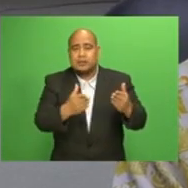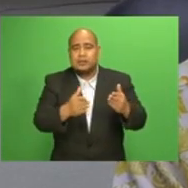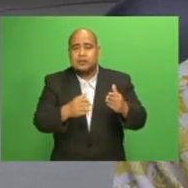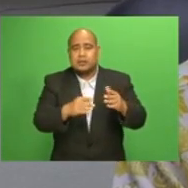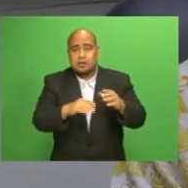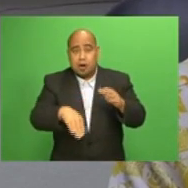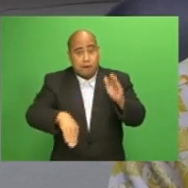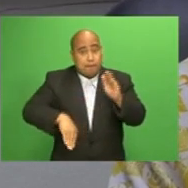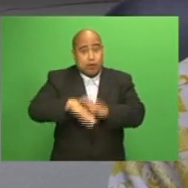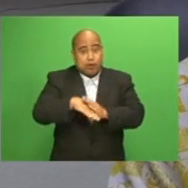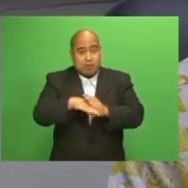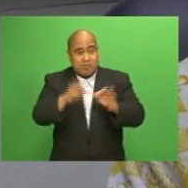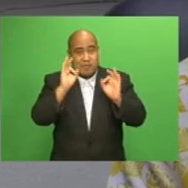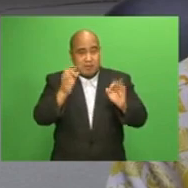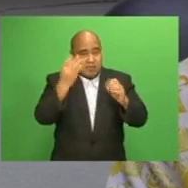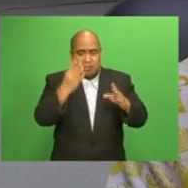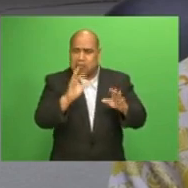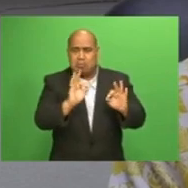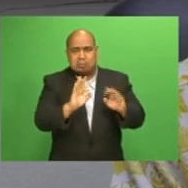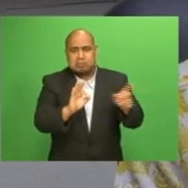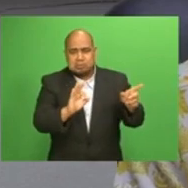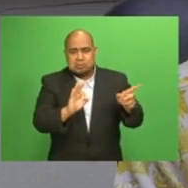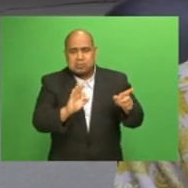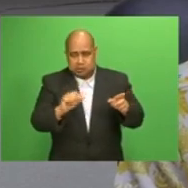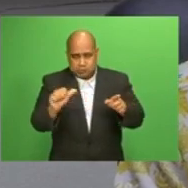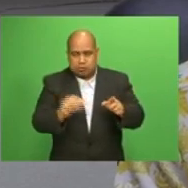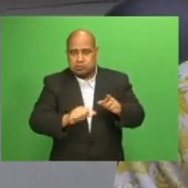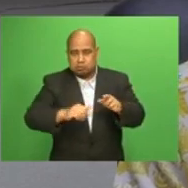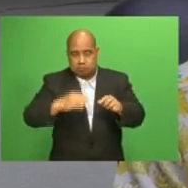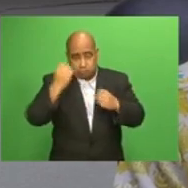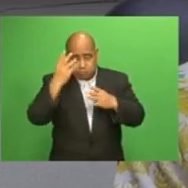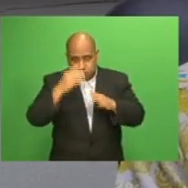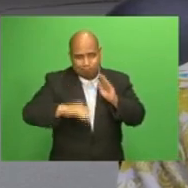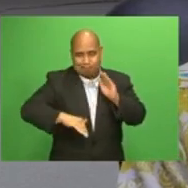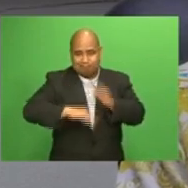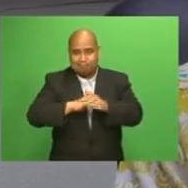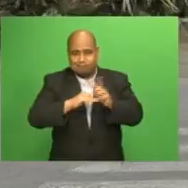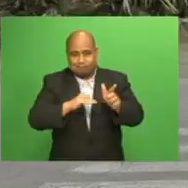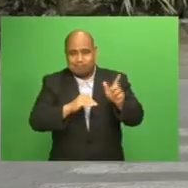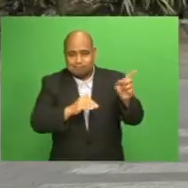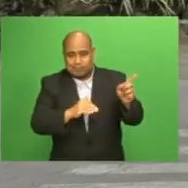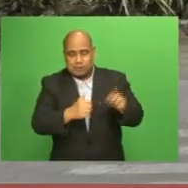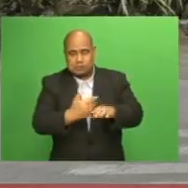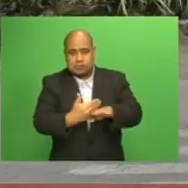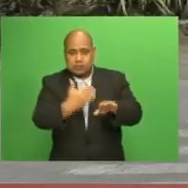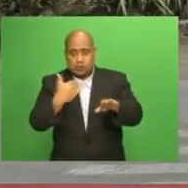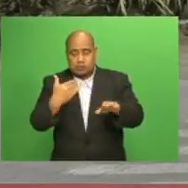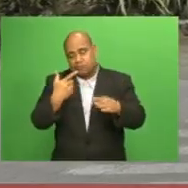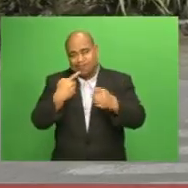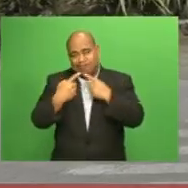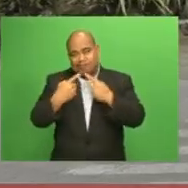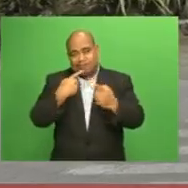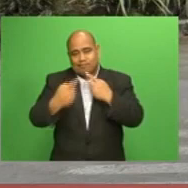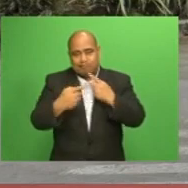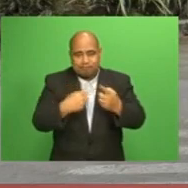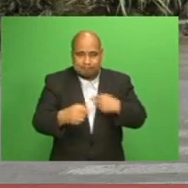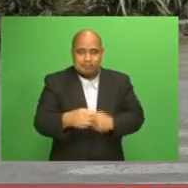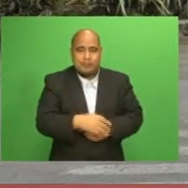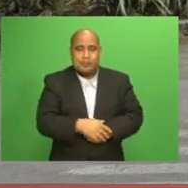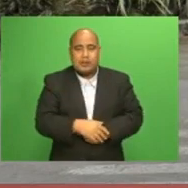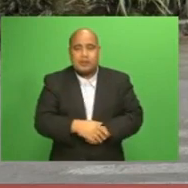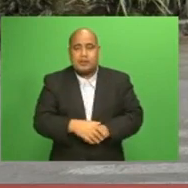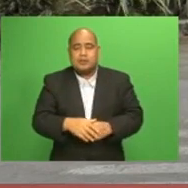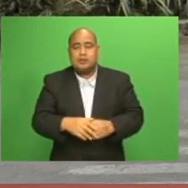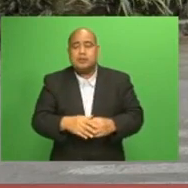they need to have all of the information before they can make those things, make that sort of comment. USP Pro-Chancellor Winston Thompson